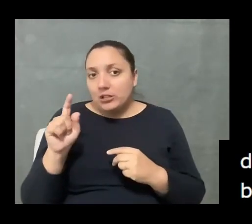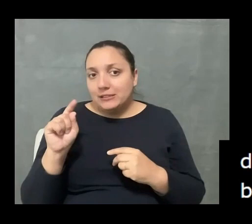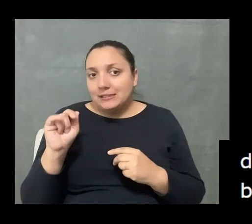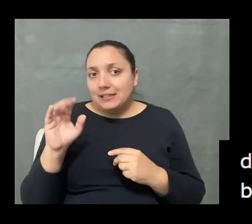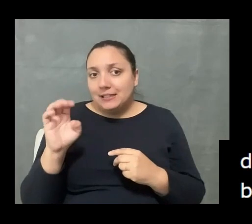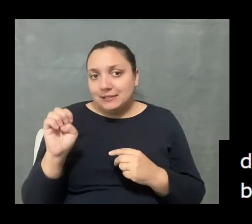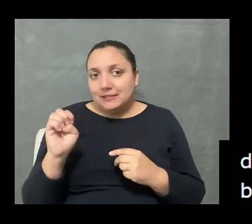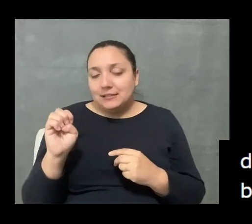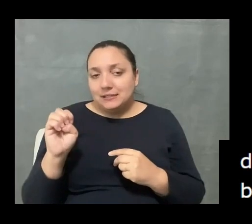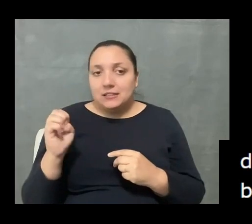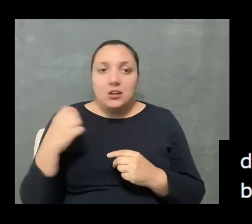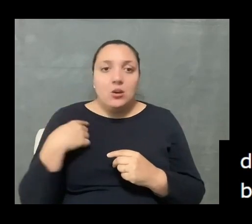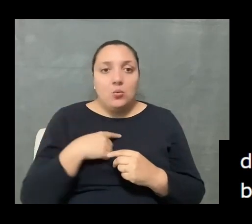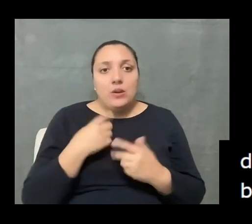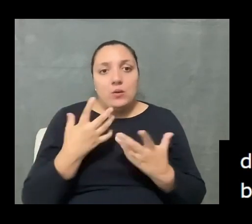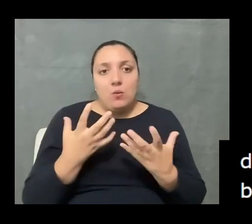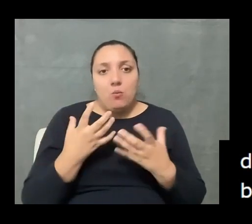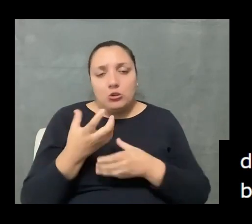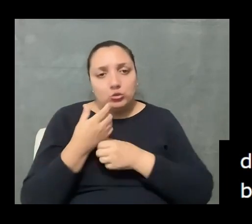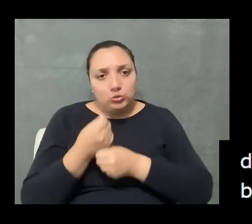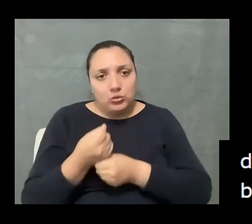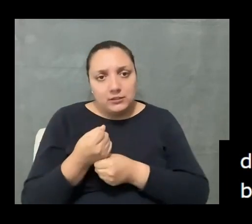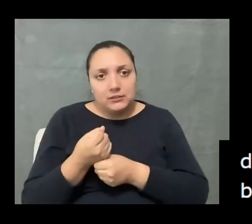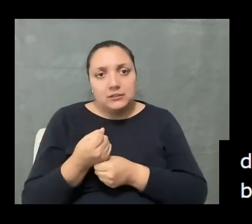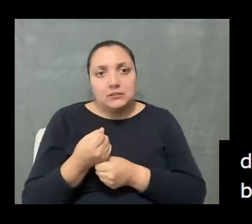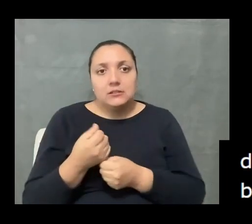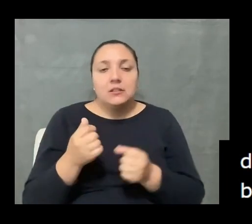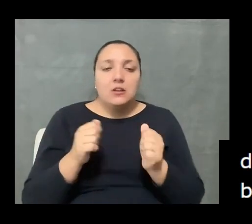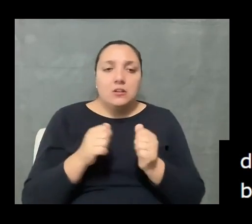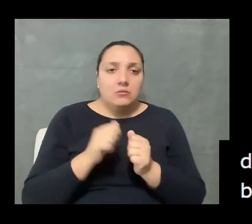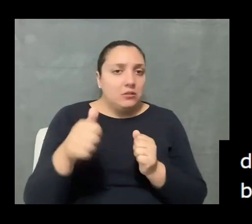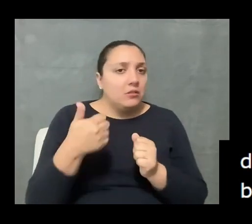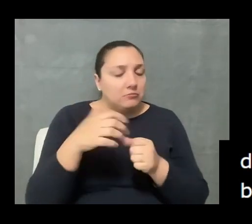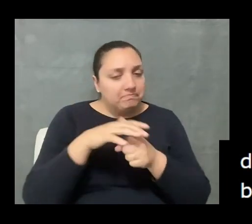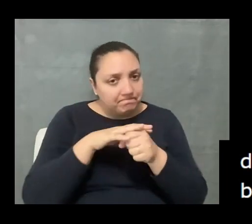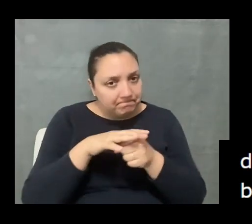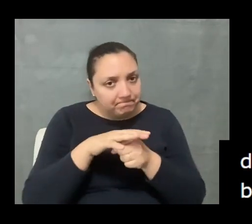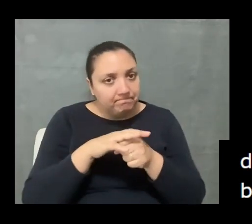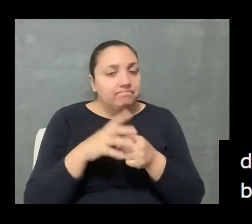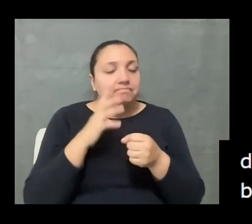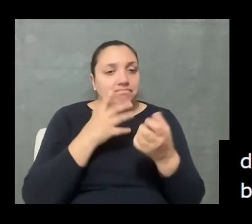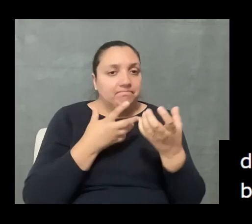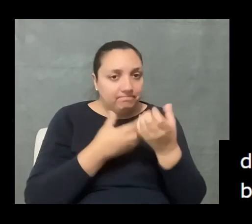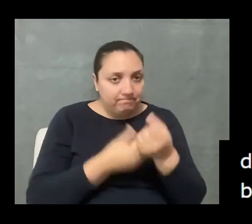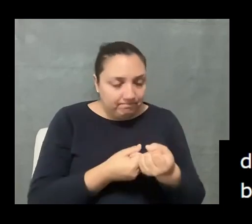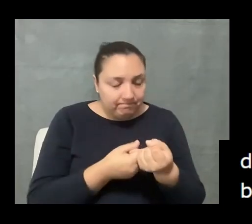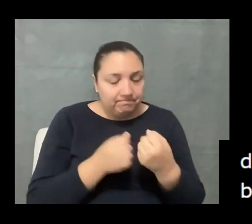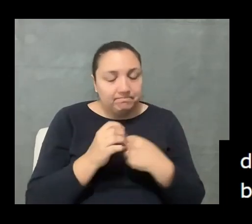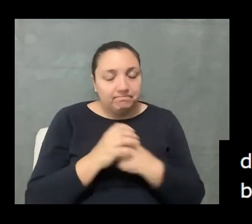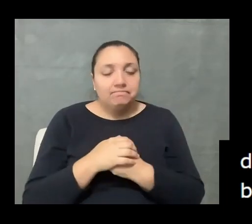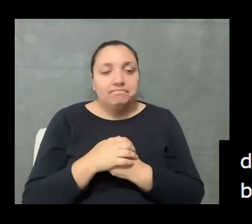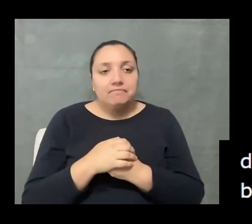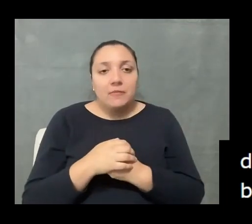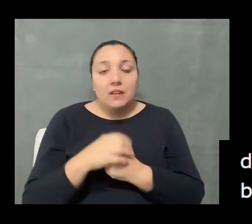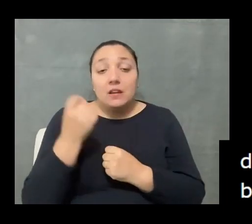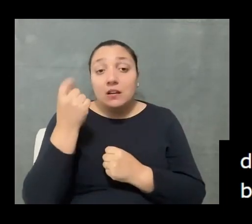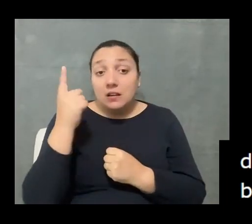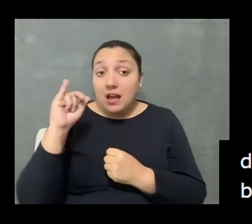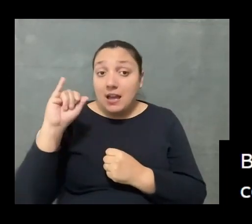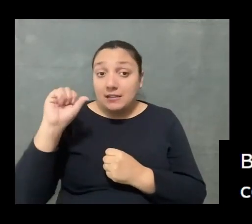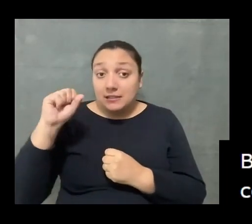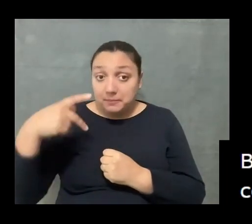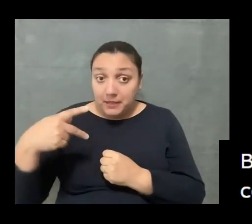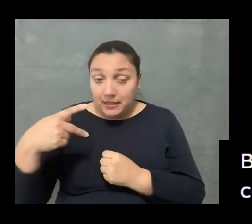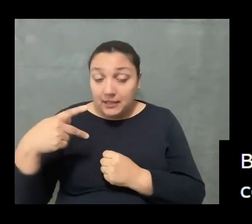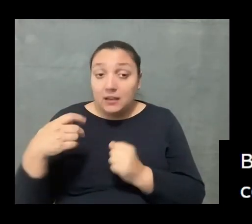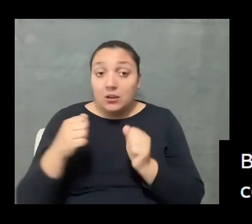is working to build trust with underserved residents and break down barriers to broadband adoption. A central part of ISPs building trust with